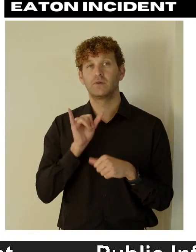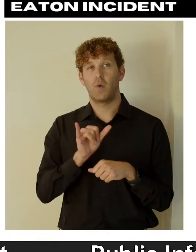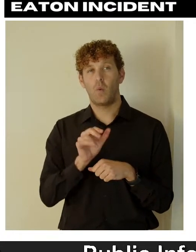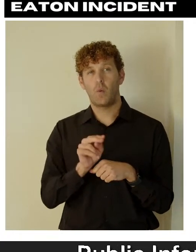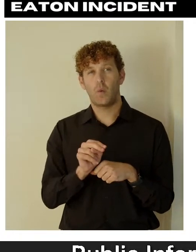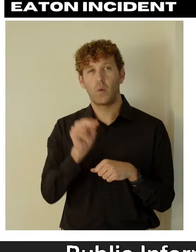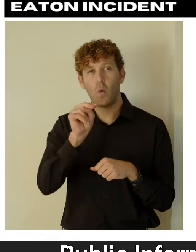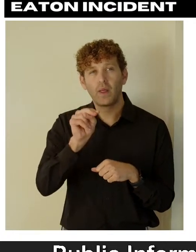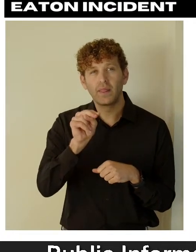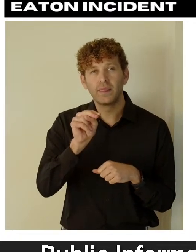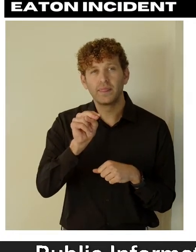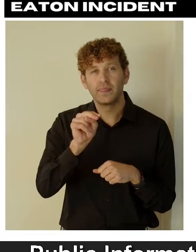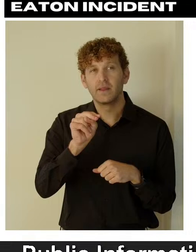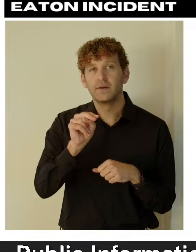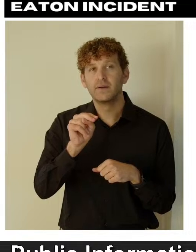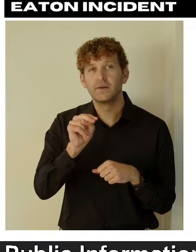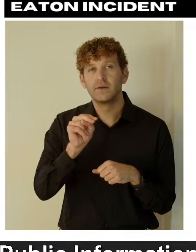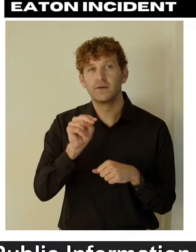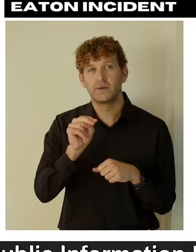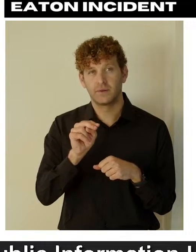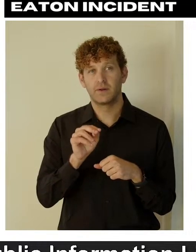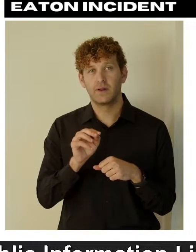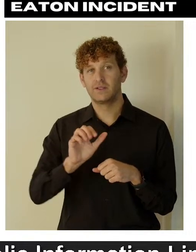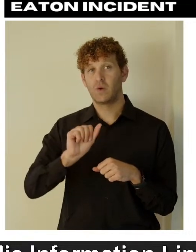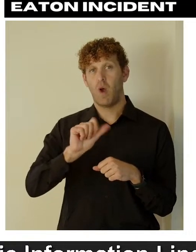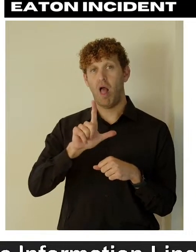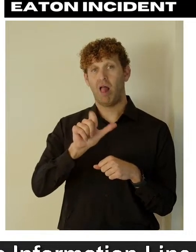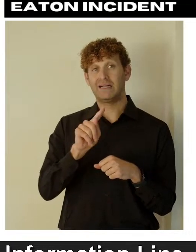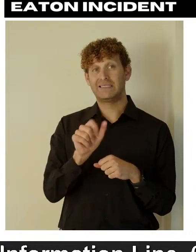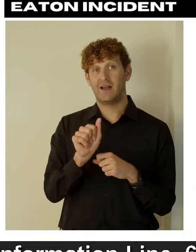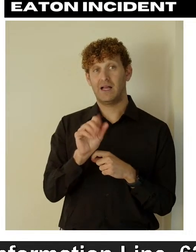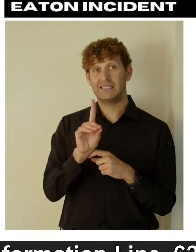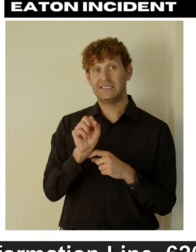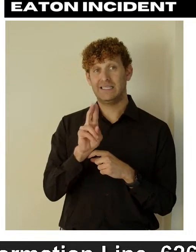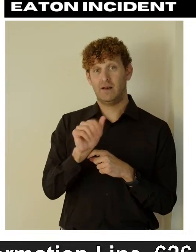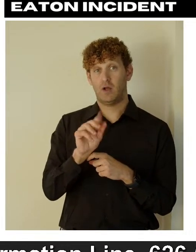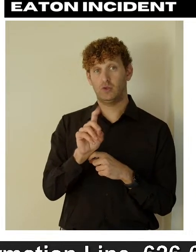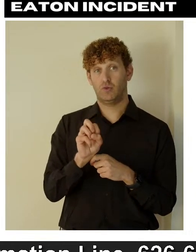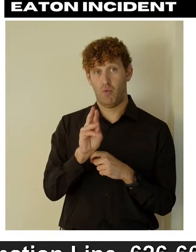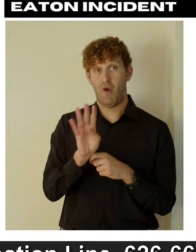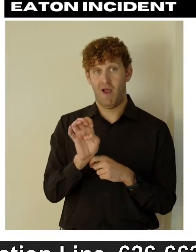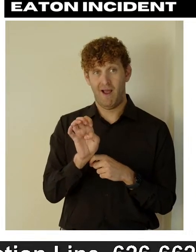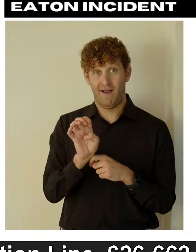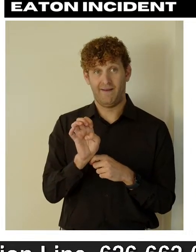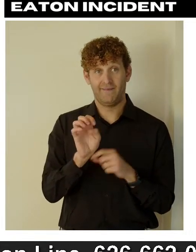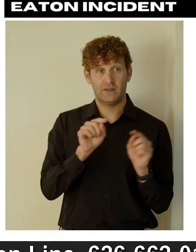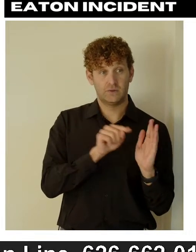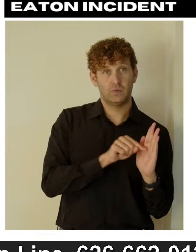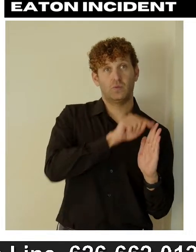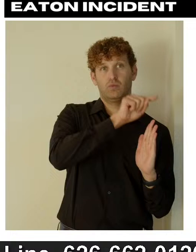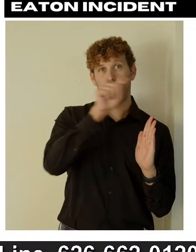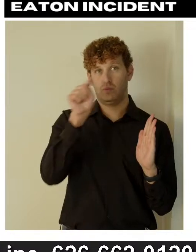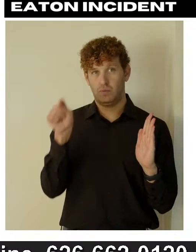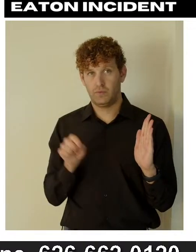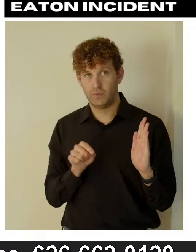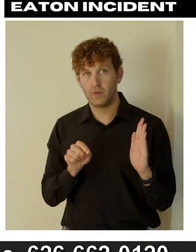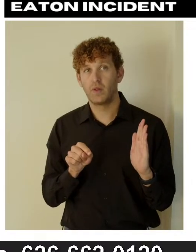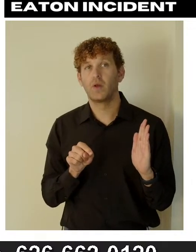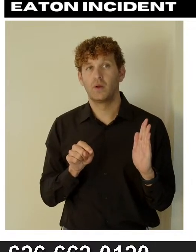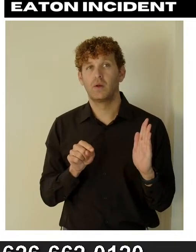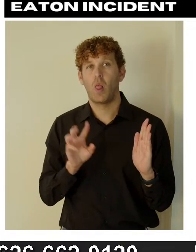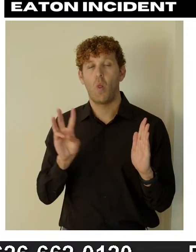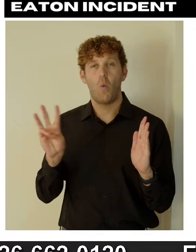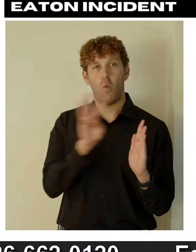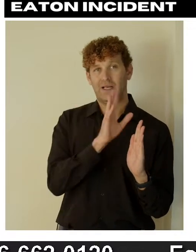Drive. However, it's only the west side of Lincoln that is open, that has been downgraded for a evacuation